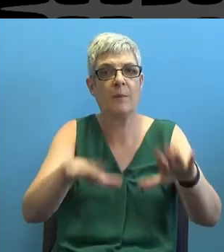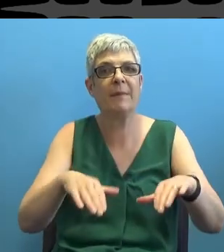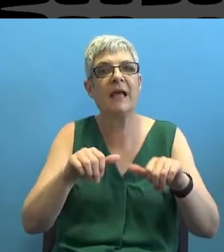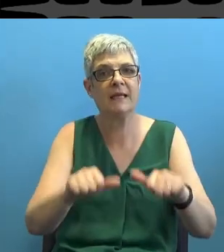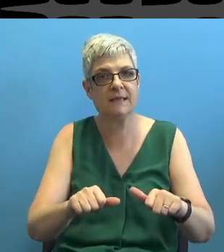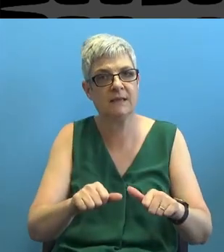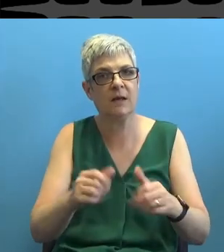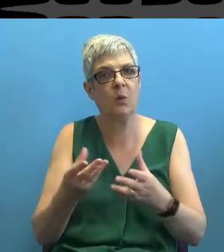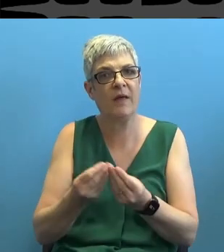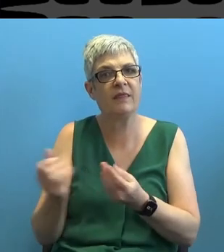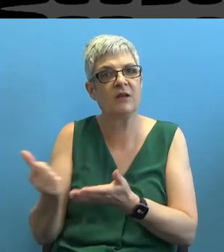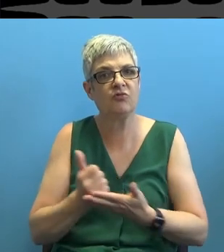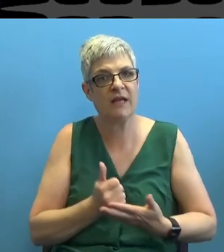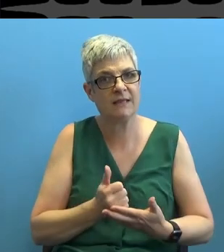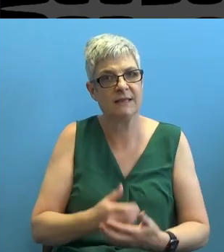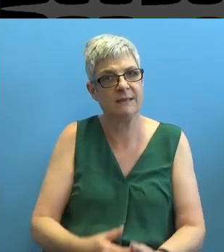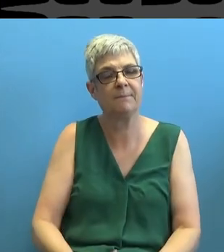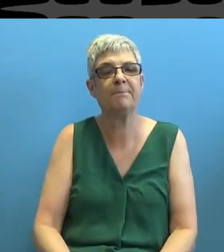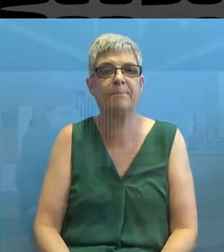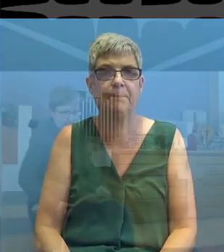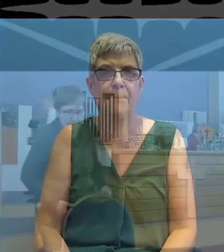grace.